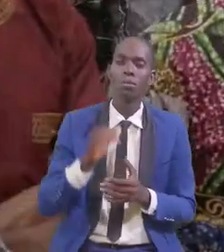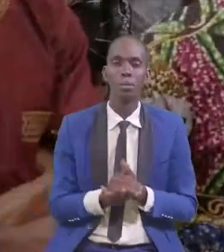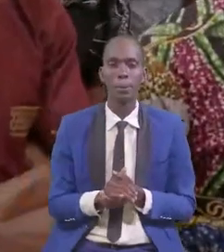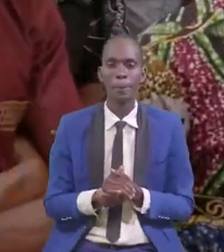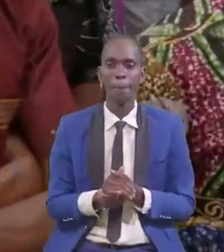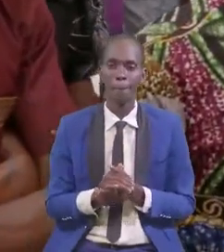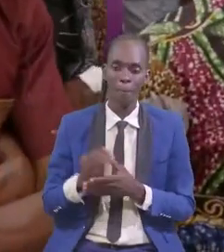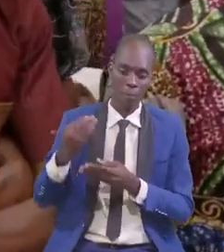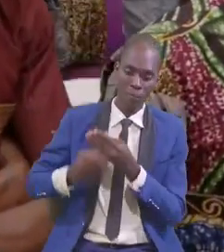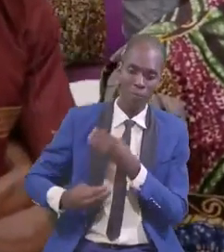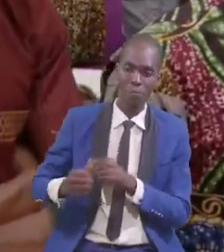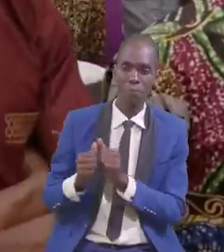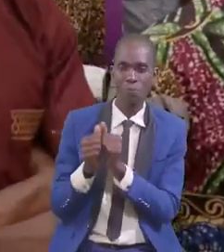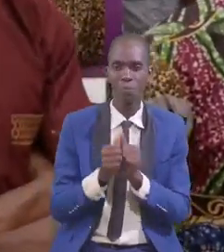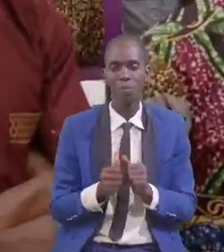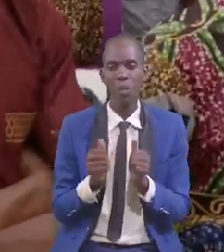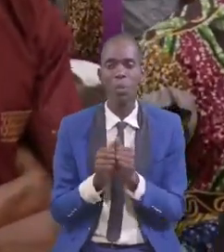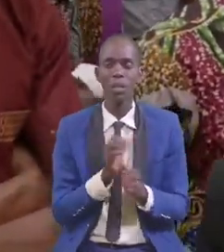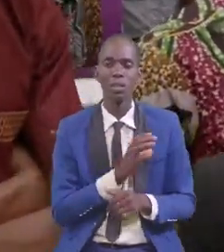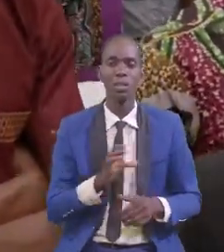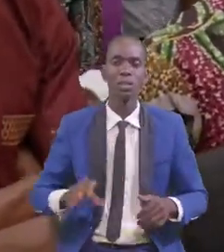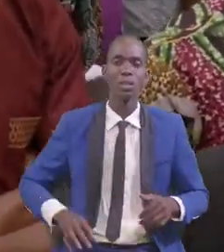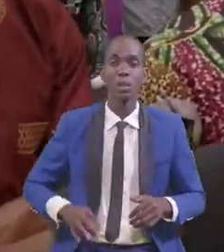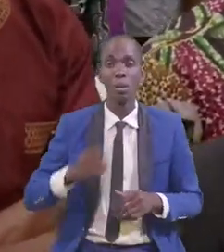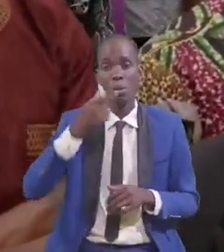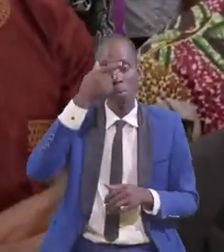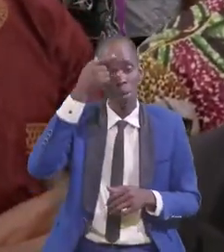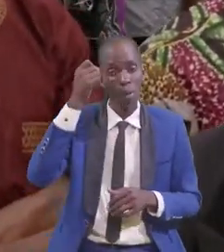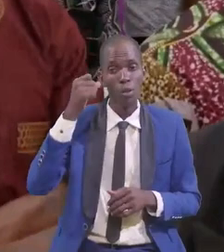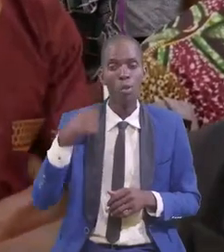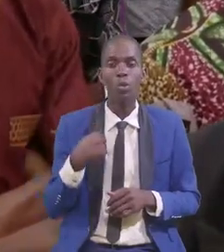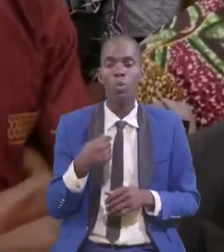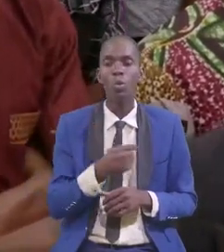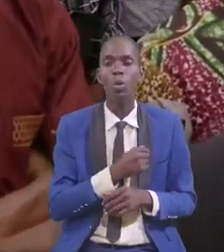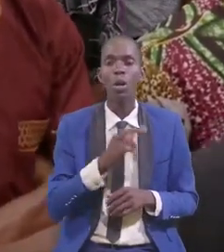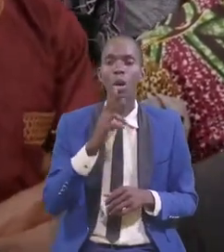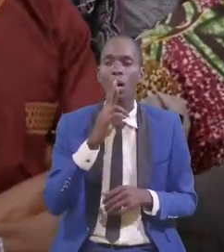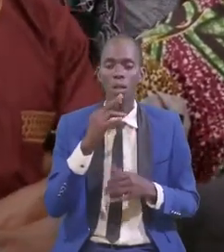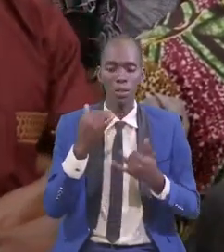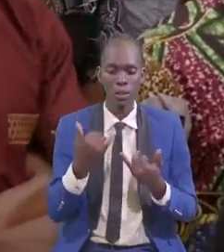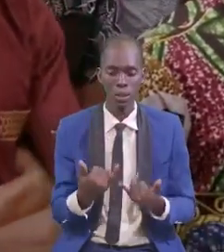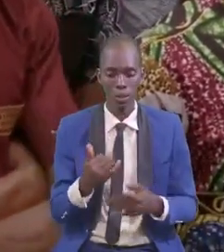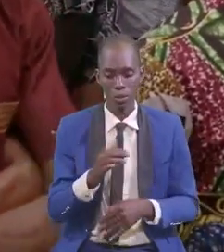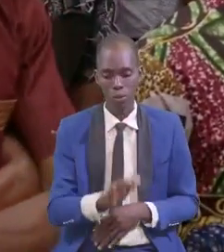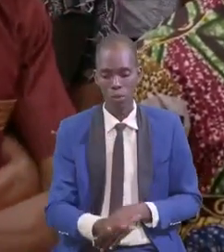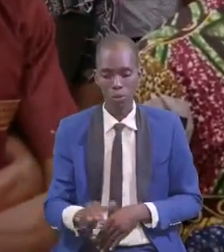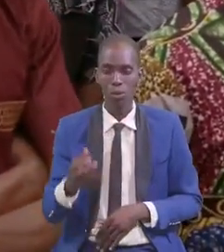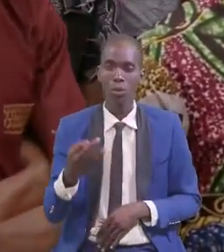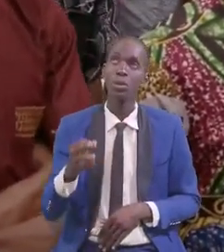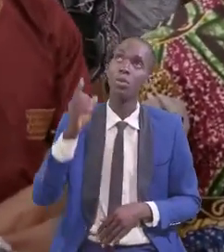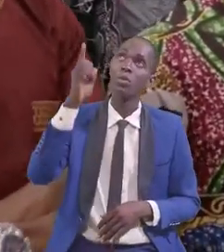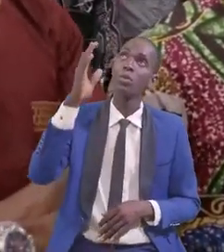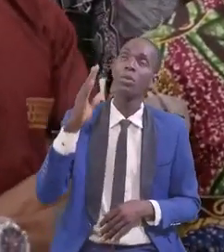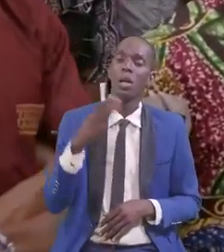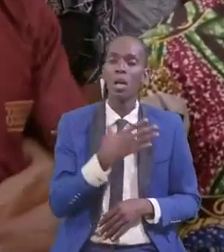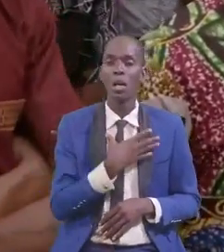Heirs together with Christ. Because we are now children of God. And